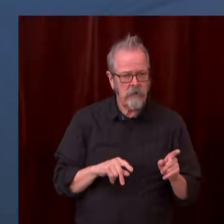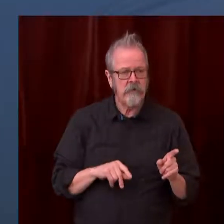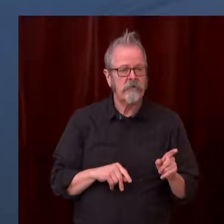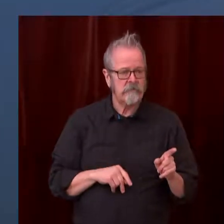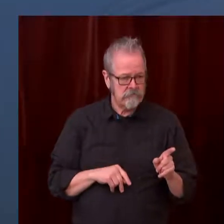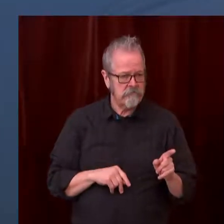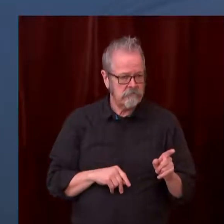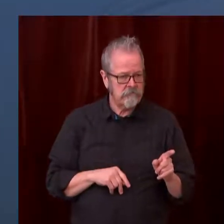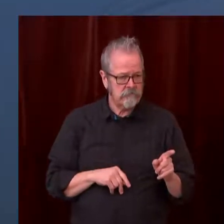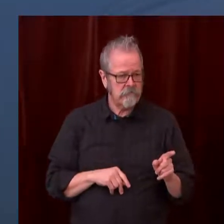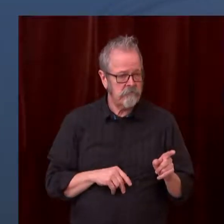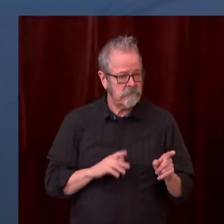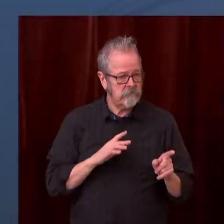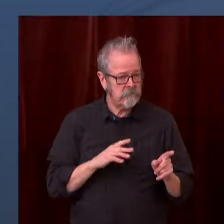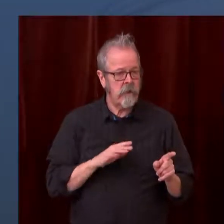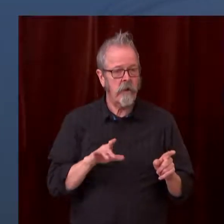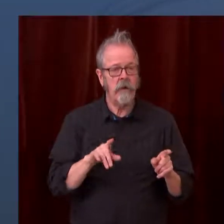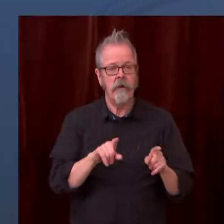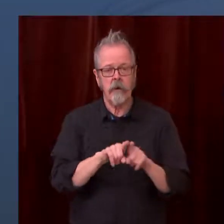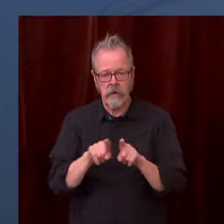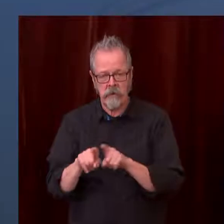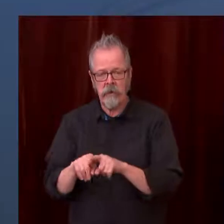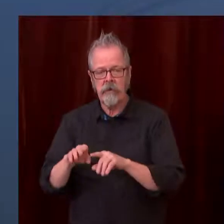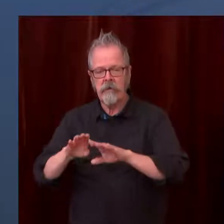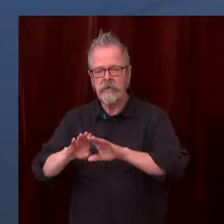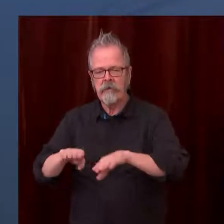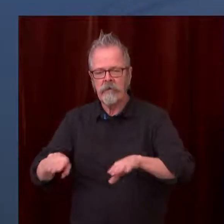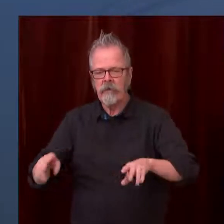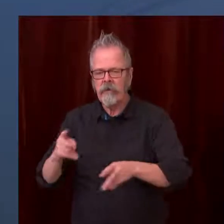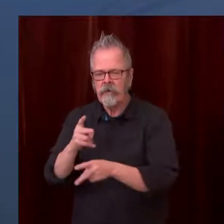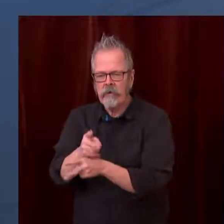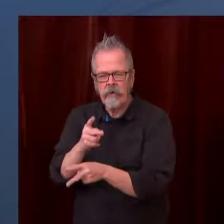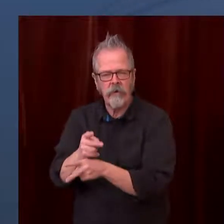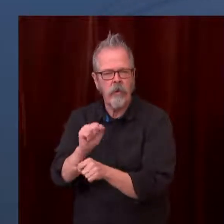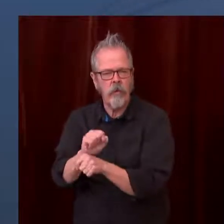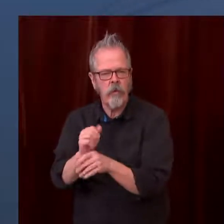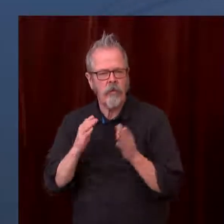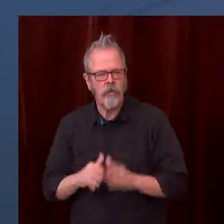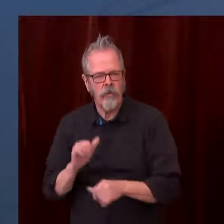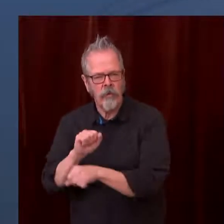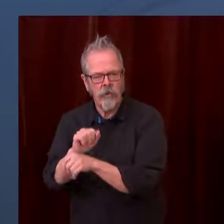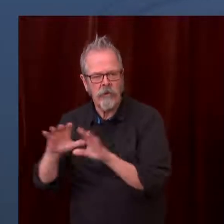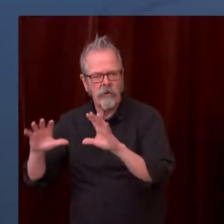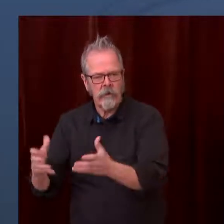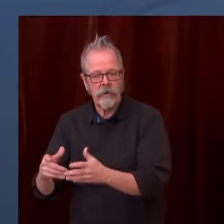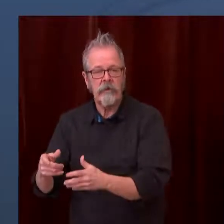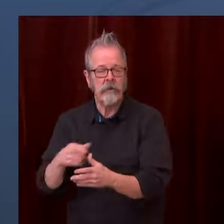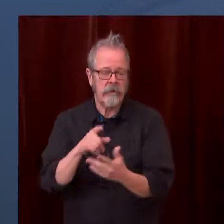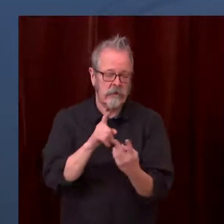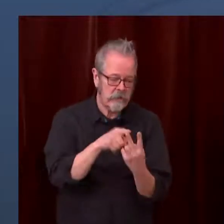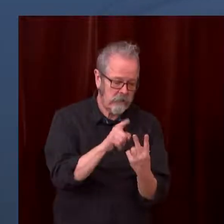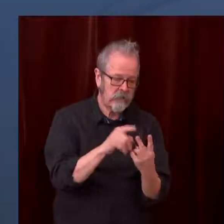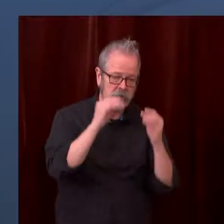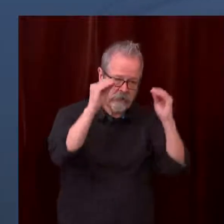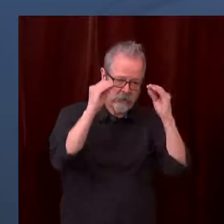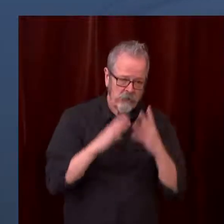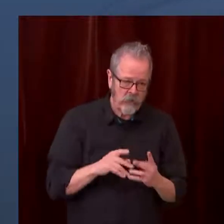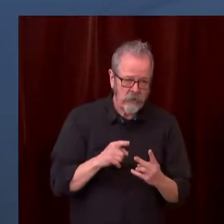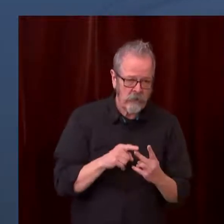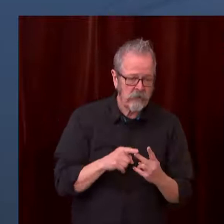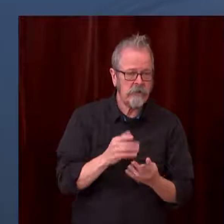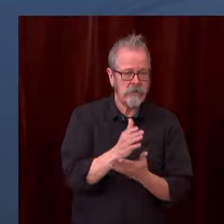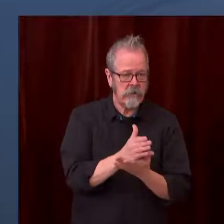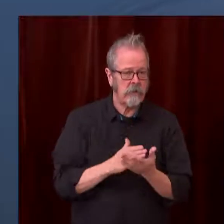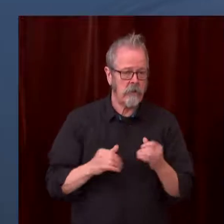course, are now eligible today based on the Biden administration's directive a couple days ago. So